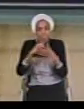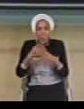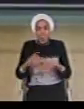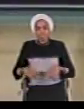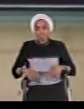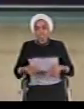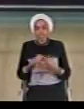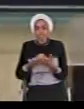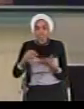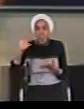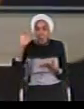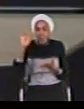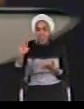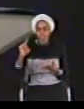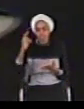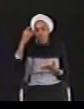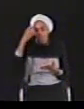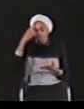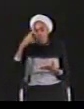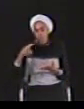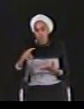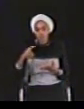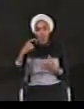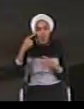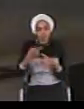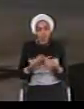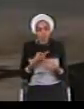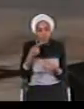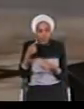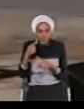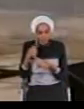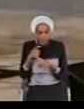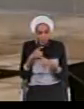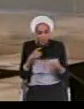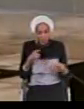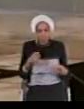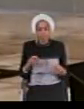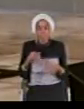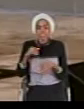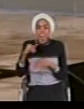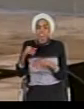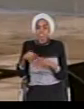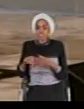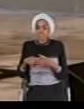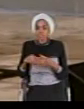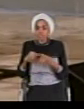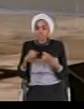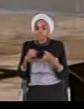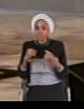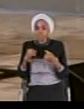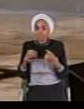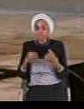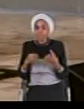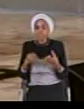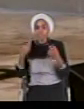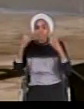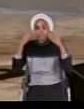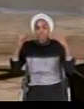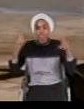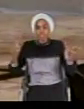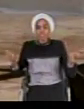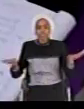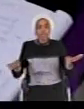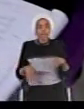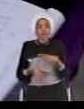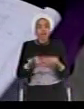at verse 8. For from you sounded out the word of the Lord, not